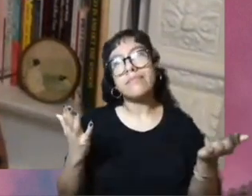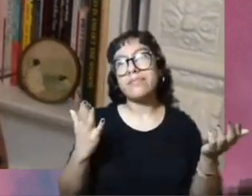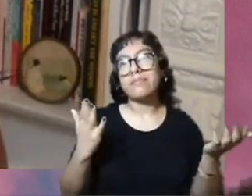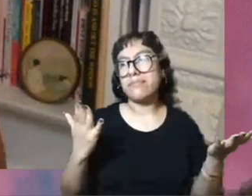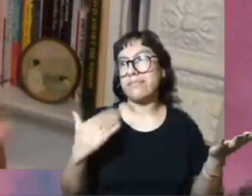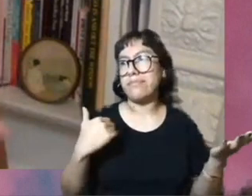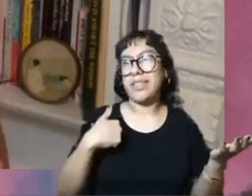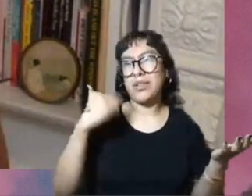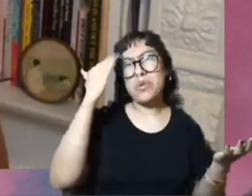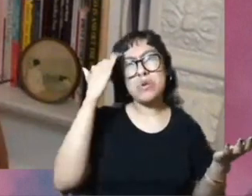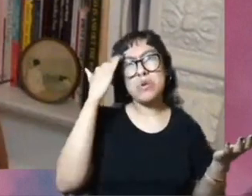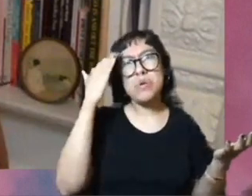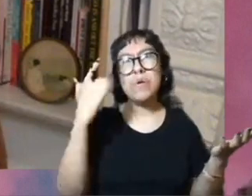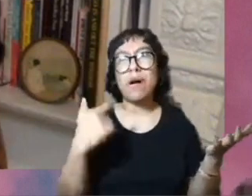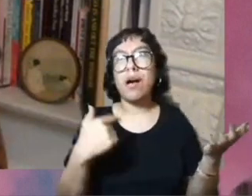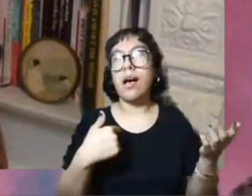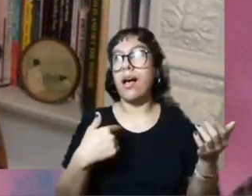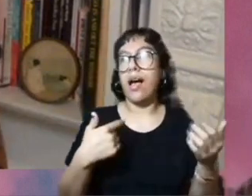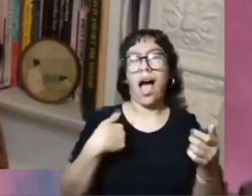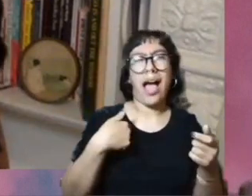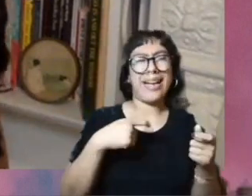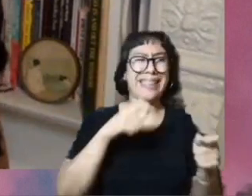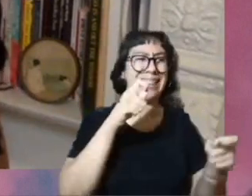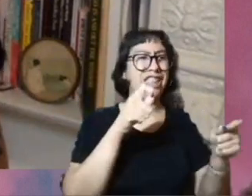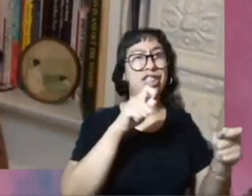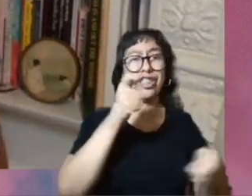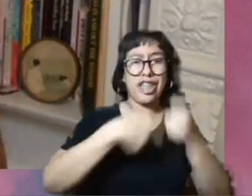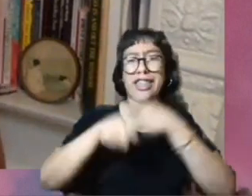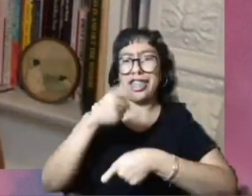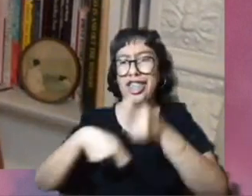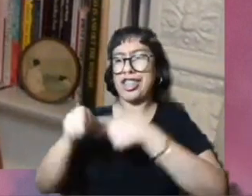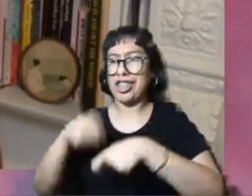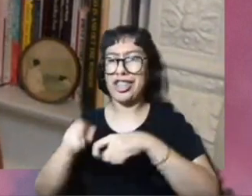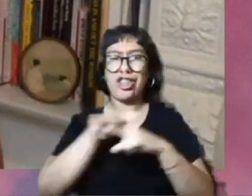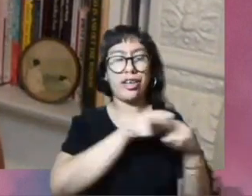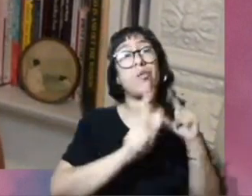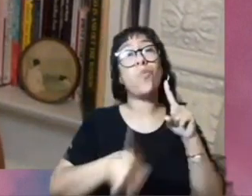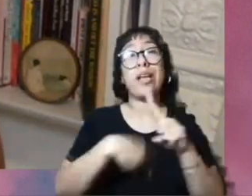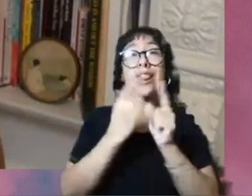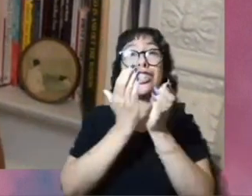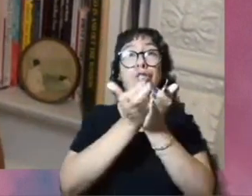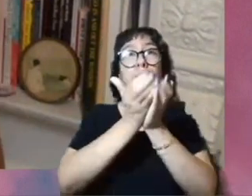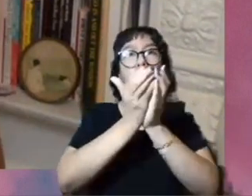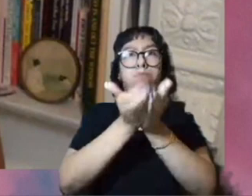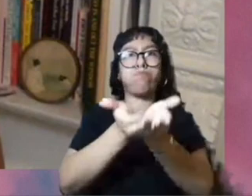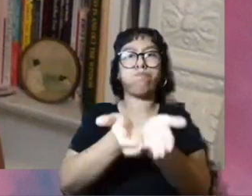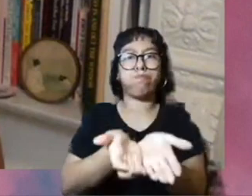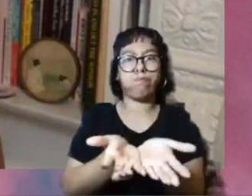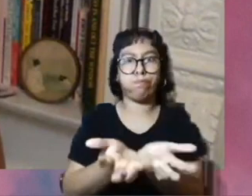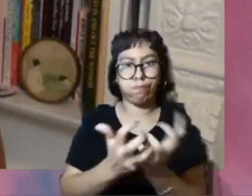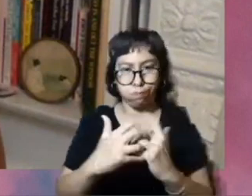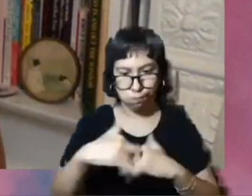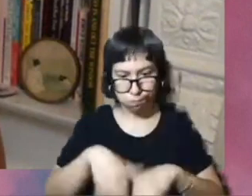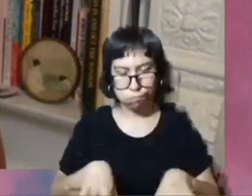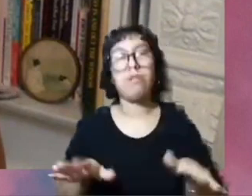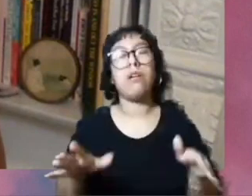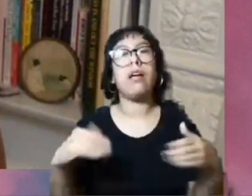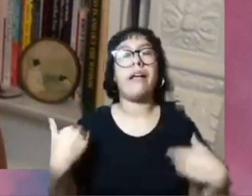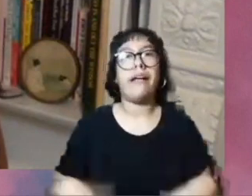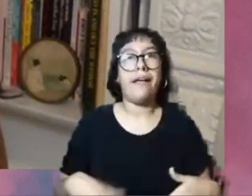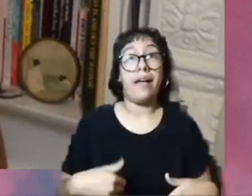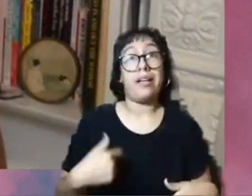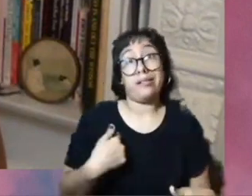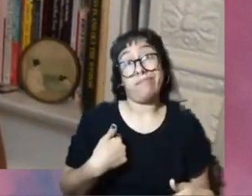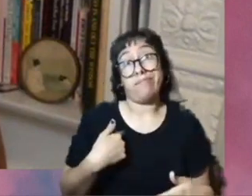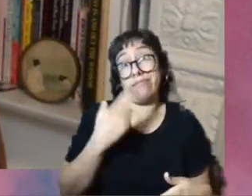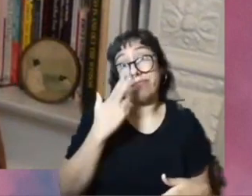one rearranging deck chairs as the ship goes down. It turns out I am the